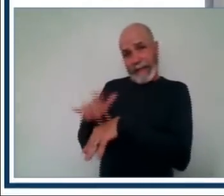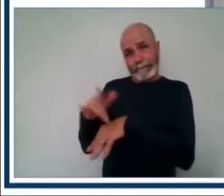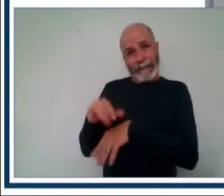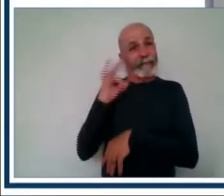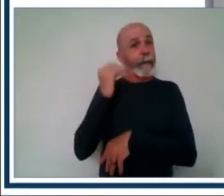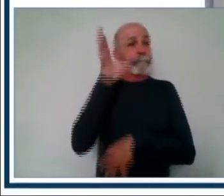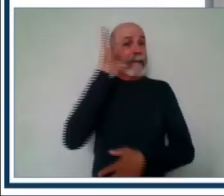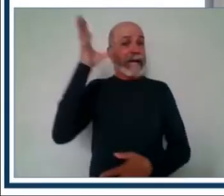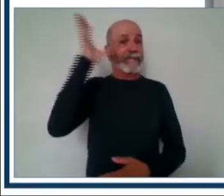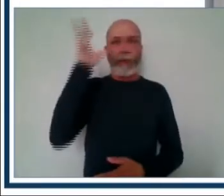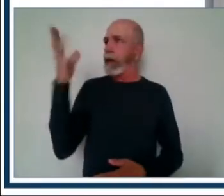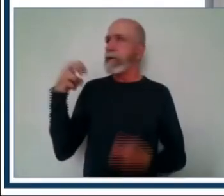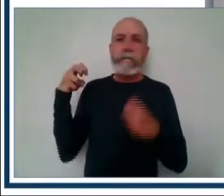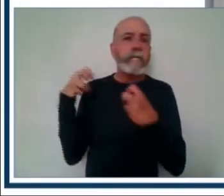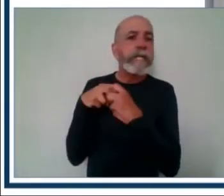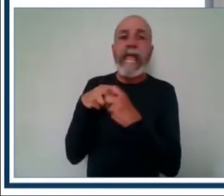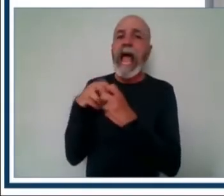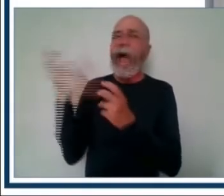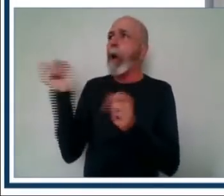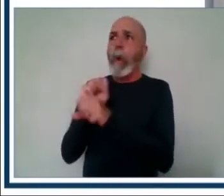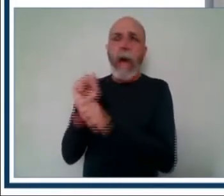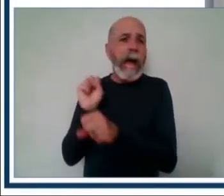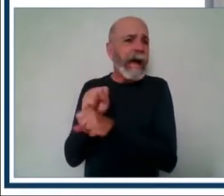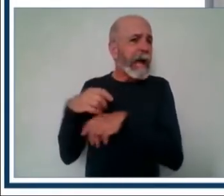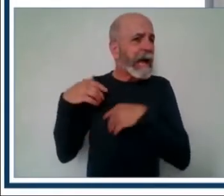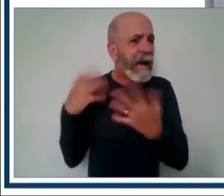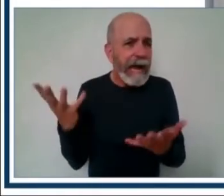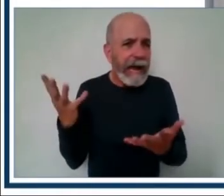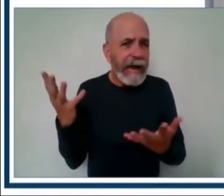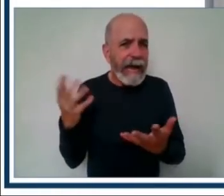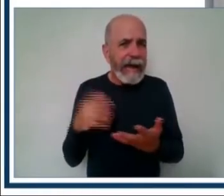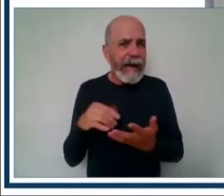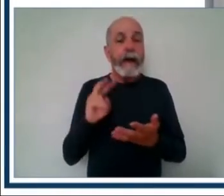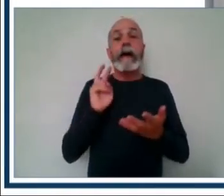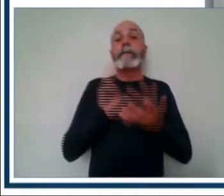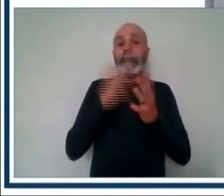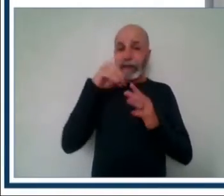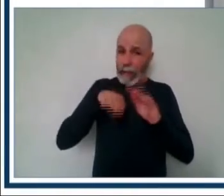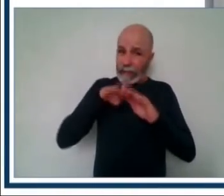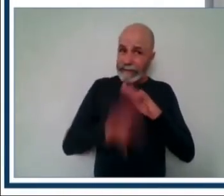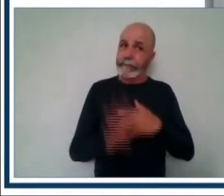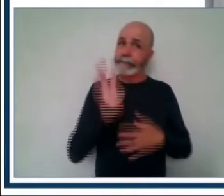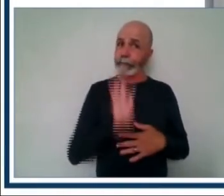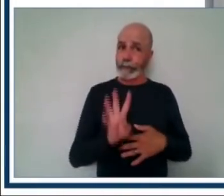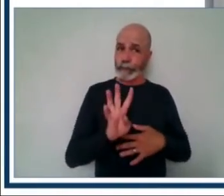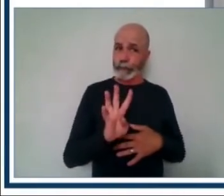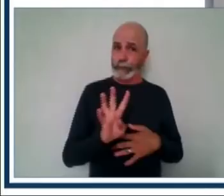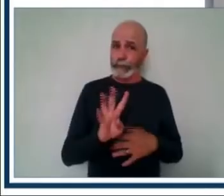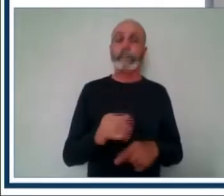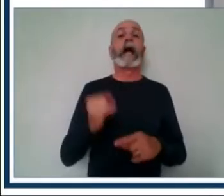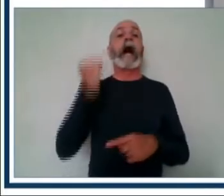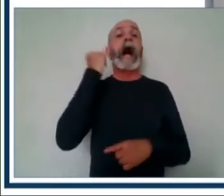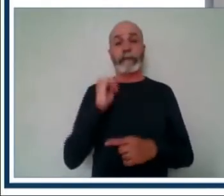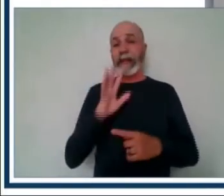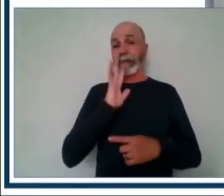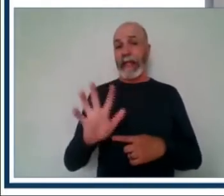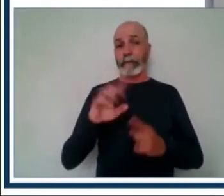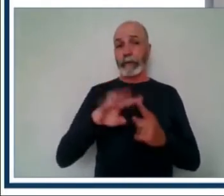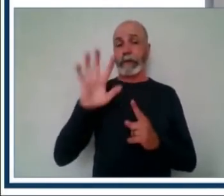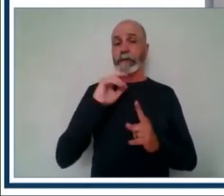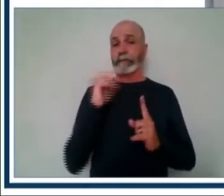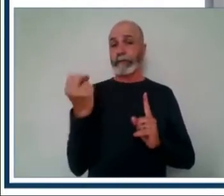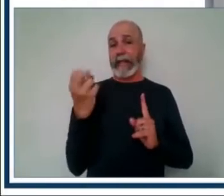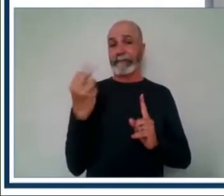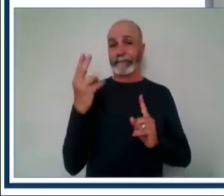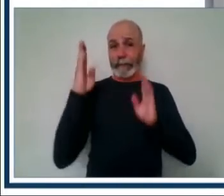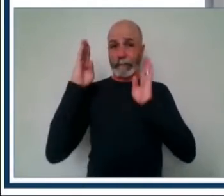that the kids 5 to 12 years old, I think the cap is 12 years old, might be able to be looked after in one of those